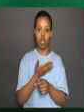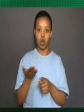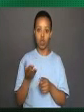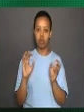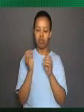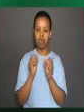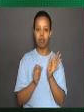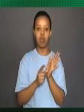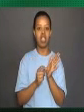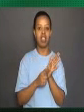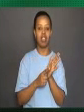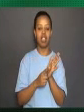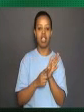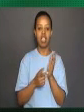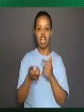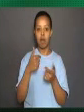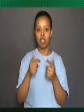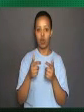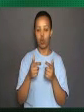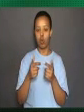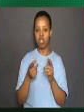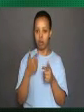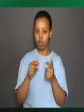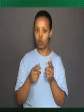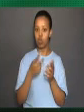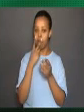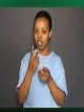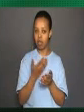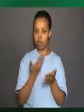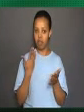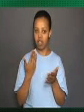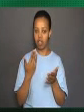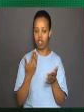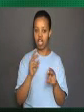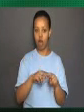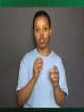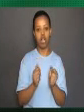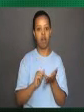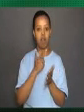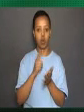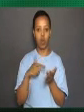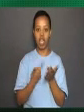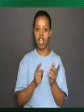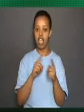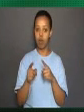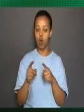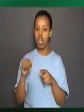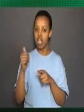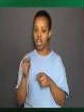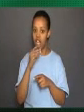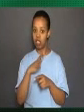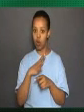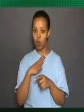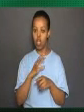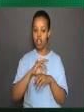showing symptoms of the disease and serves as a source from which other individuals